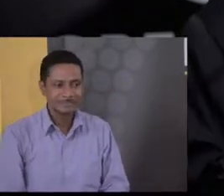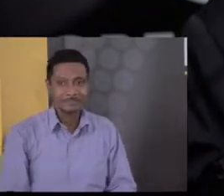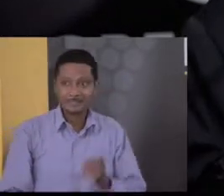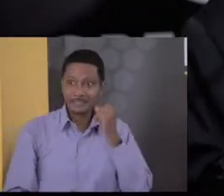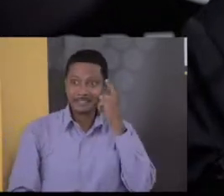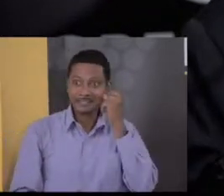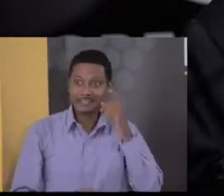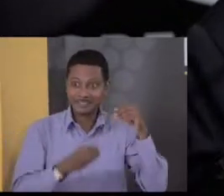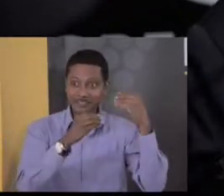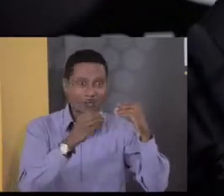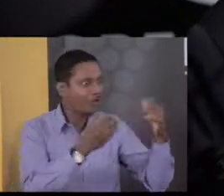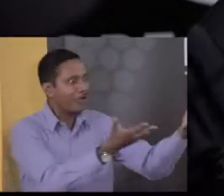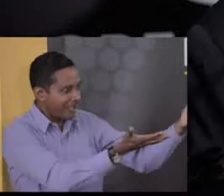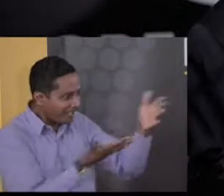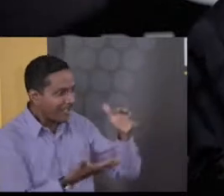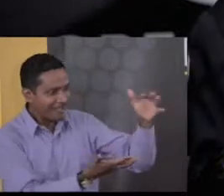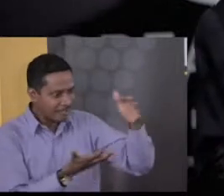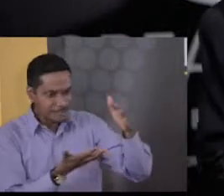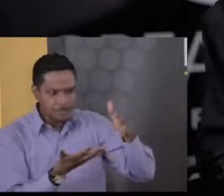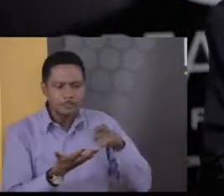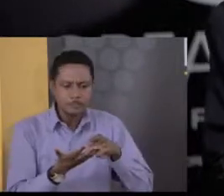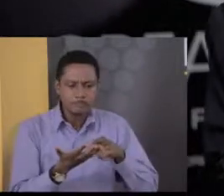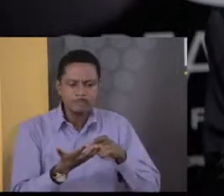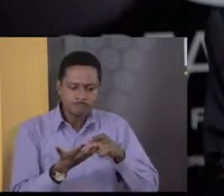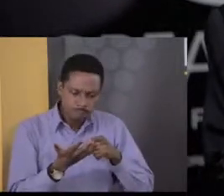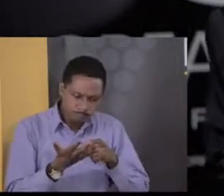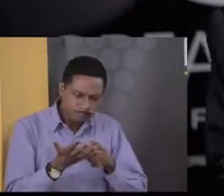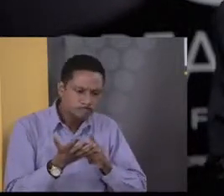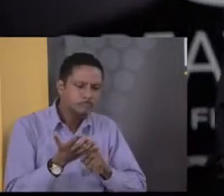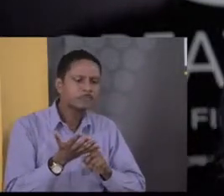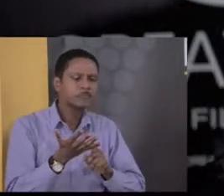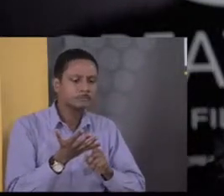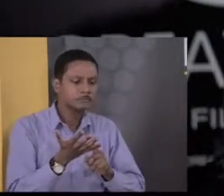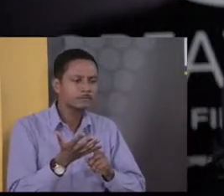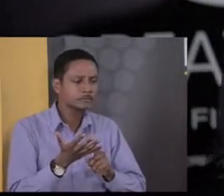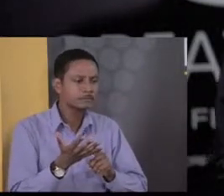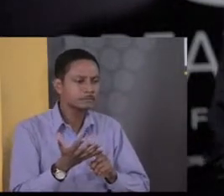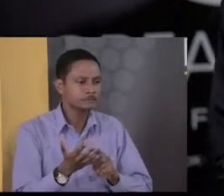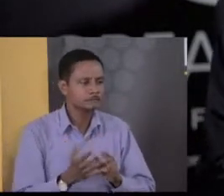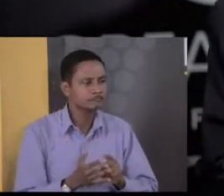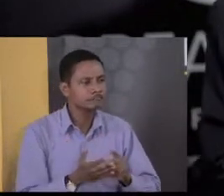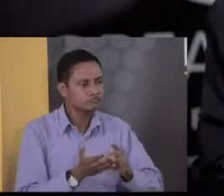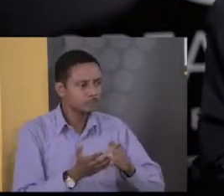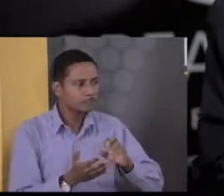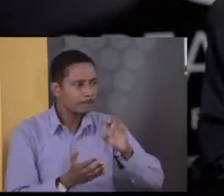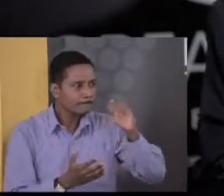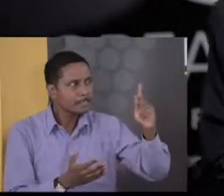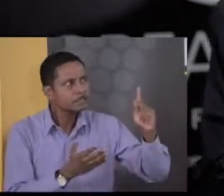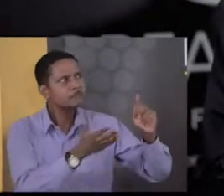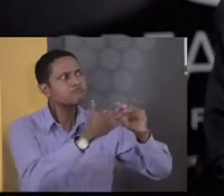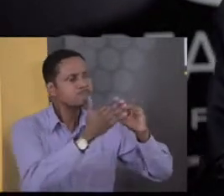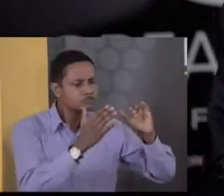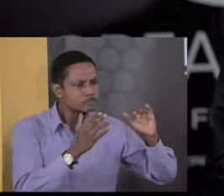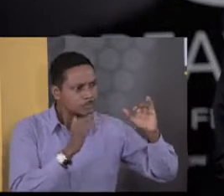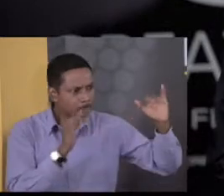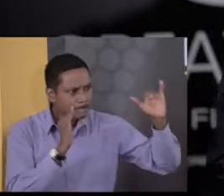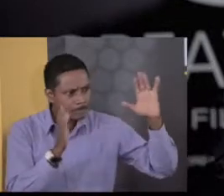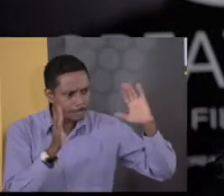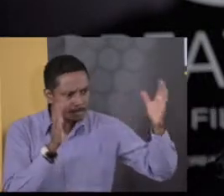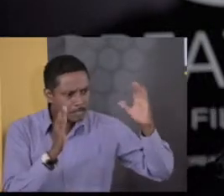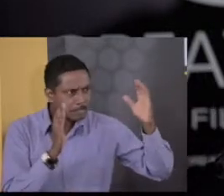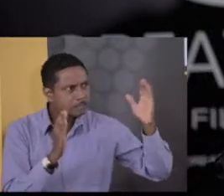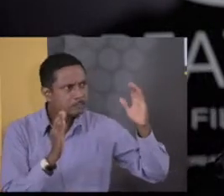who follow brands and stuff, you know the quality, because they have established that quality, and yes, they have chosen the